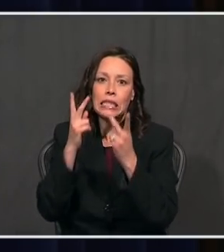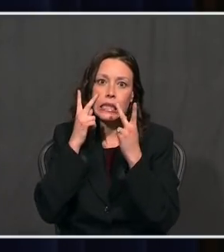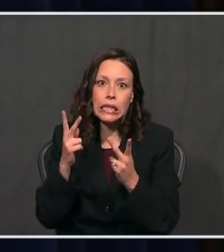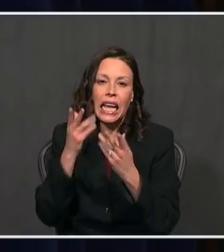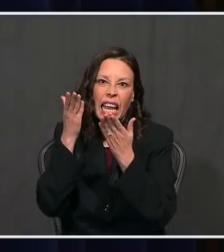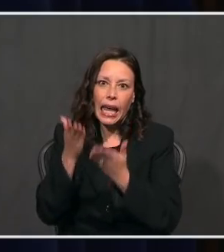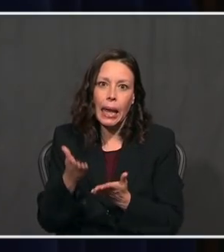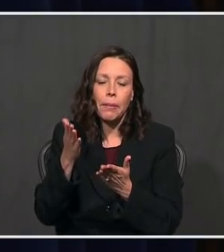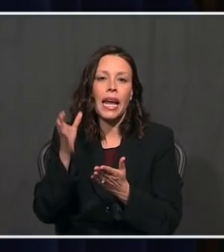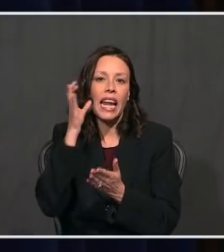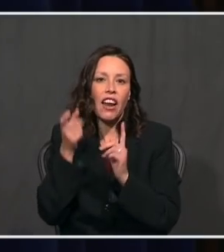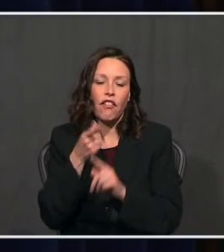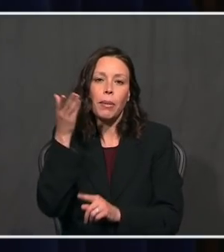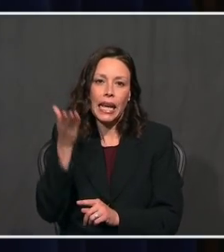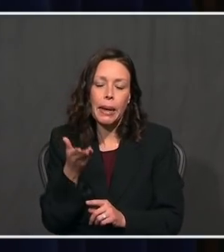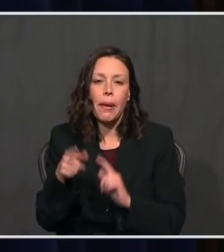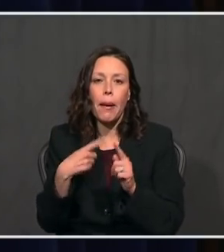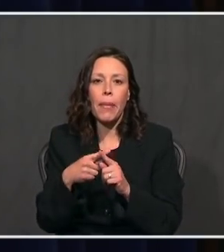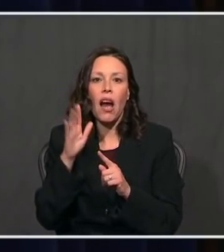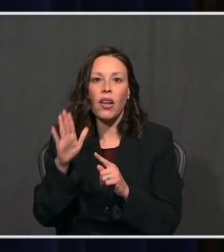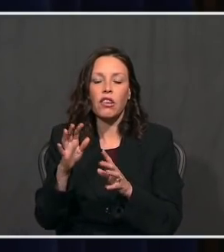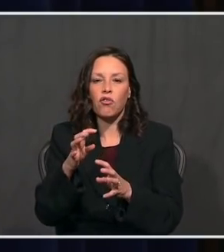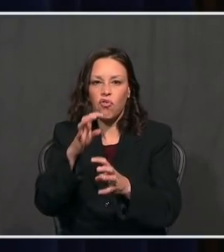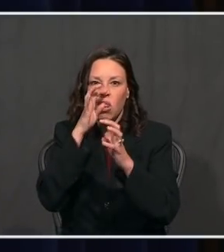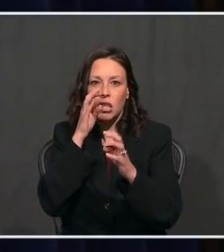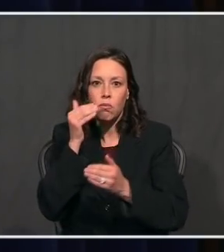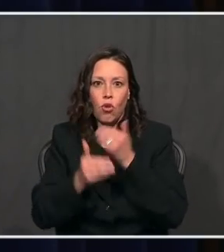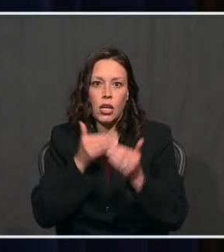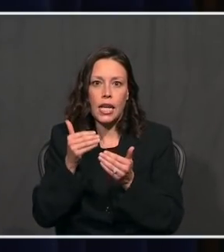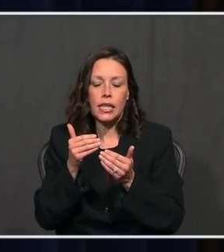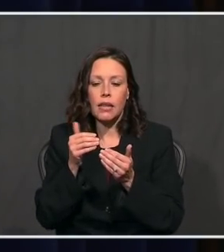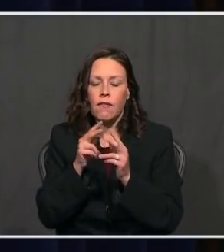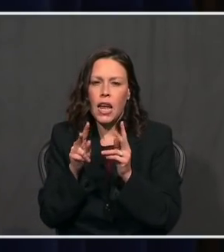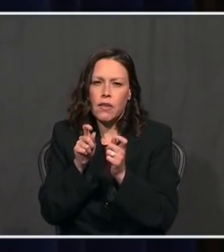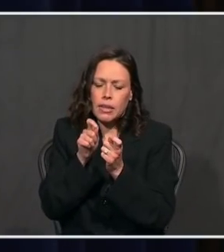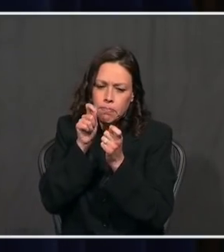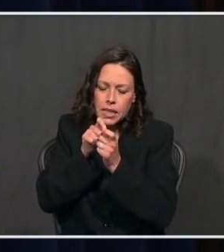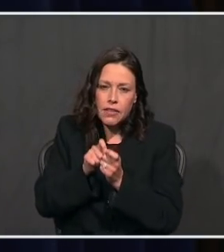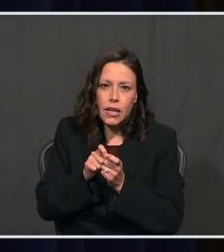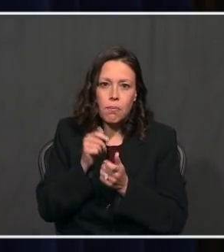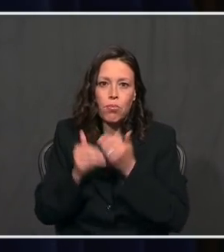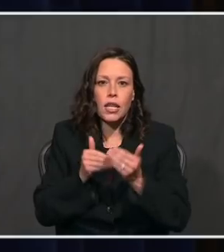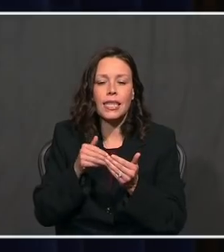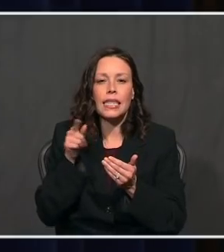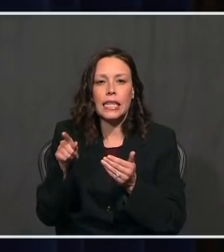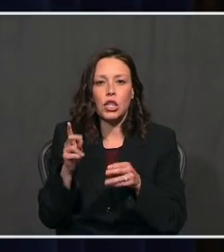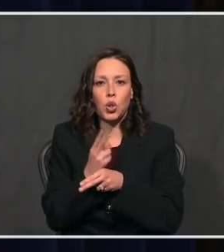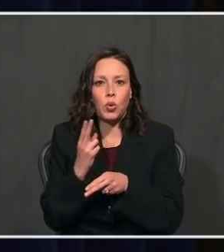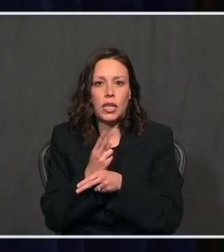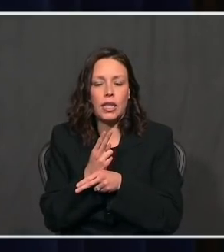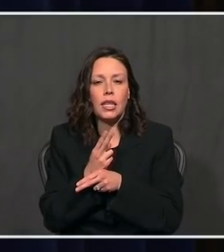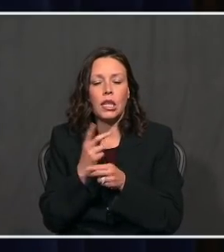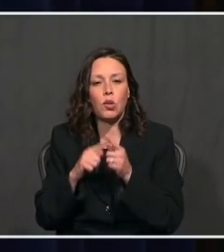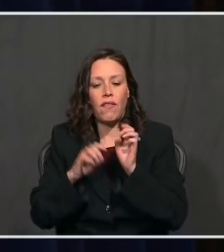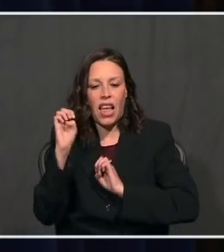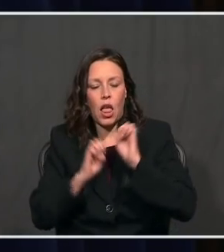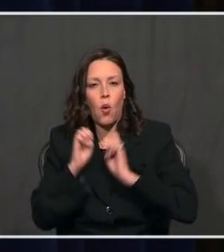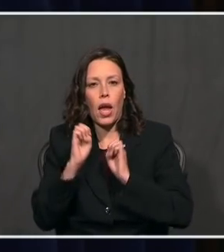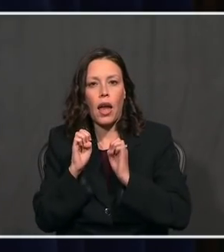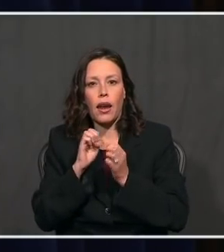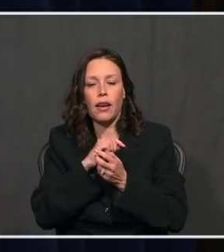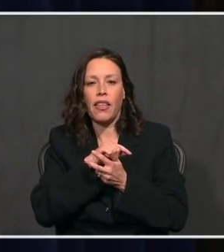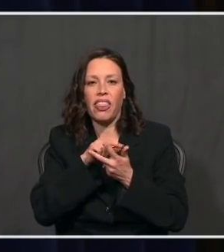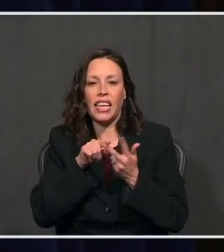hear from him briefly about the rigorous process, the exacting process that he is taking his team through to evaluate